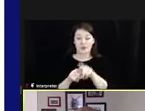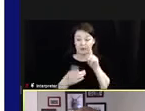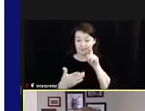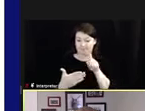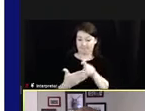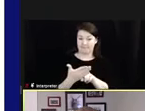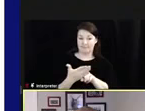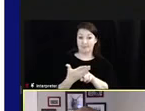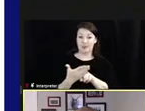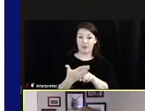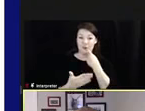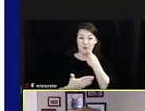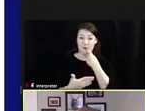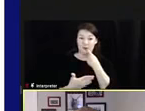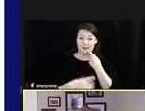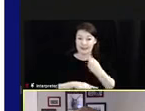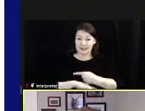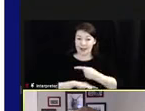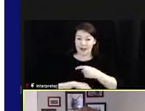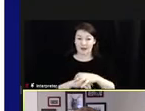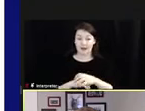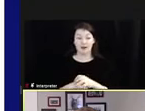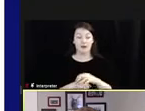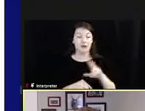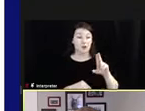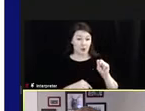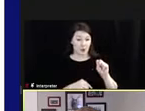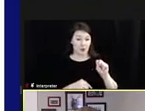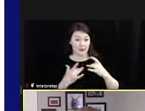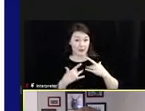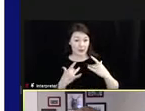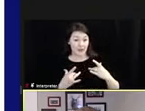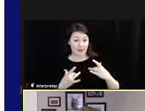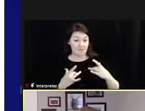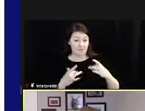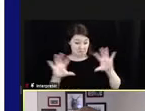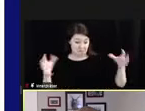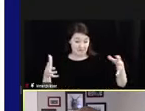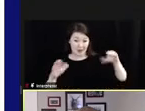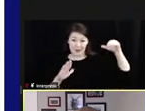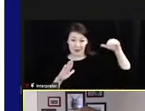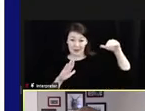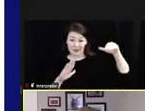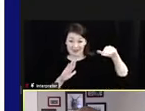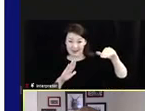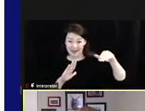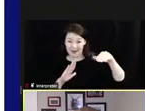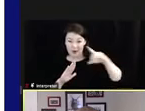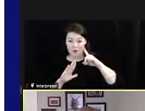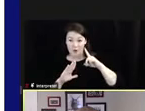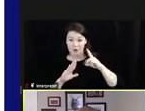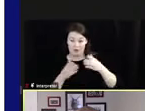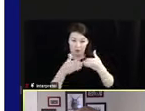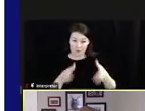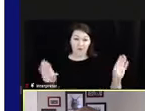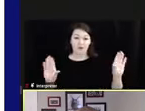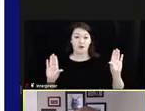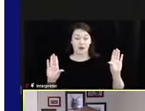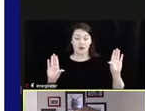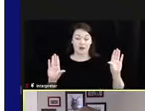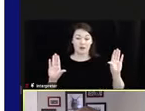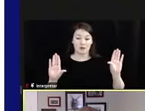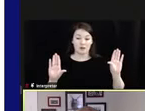last day is that the US trend, which had been going down, so we had been seeing a steady decline in US cases overall, does seem